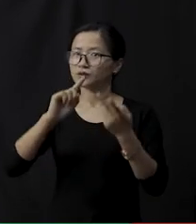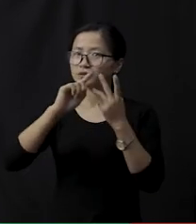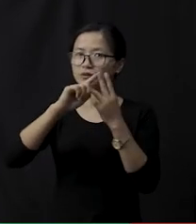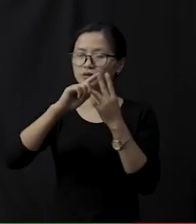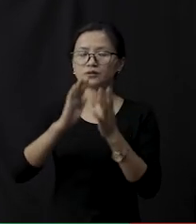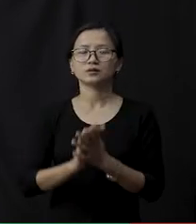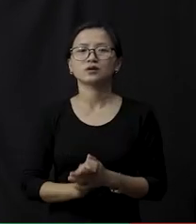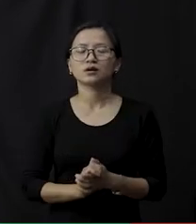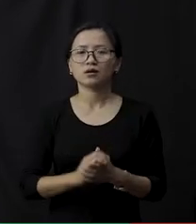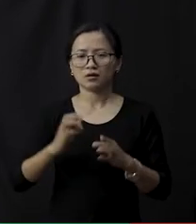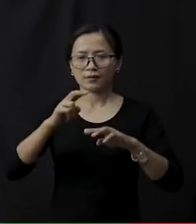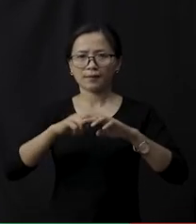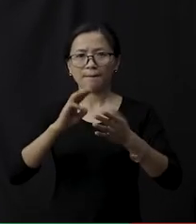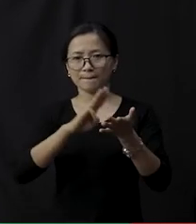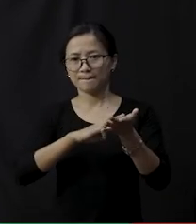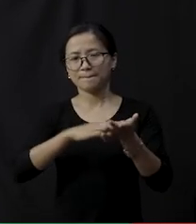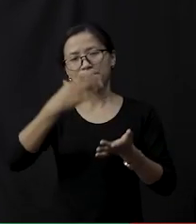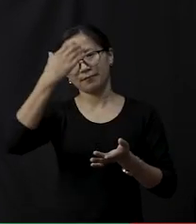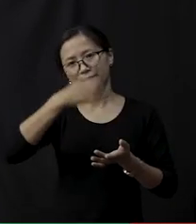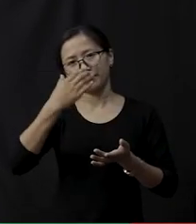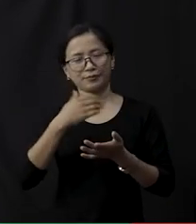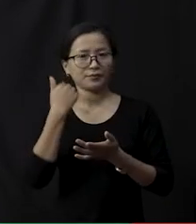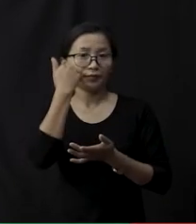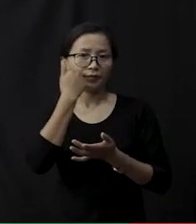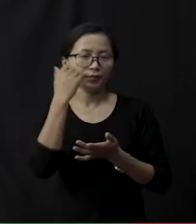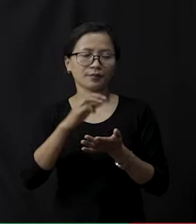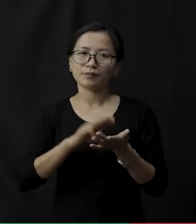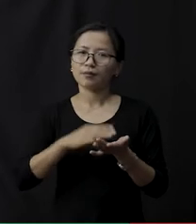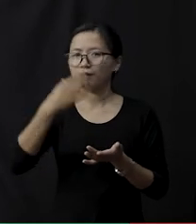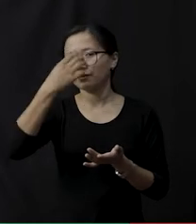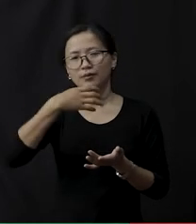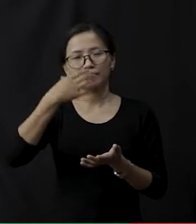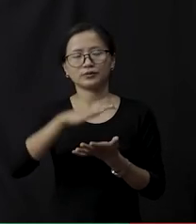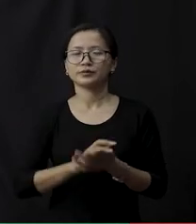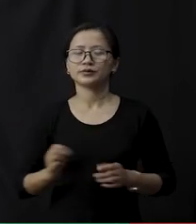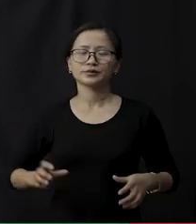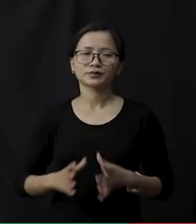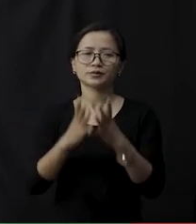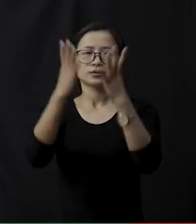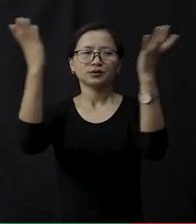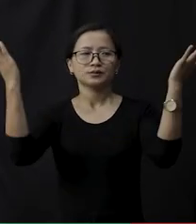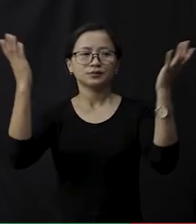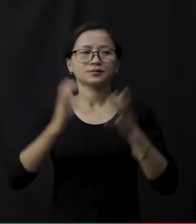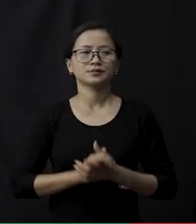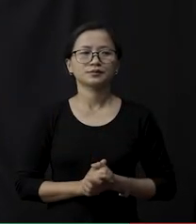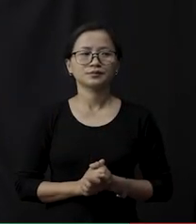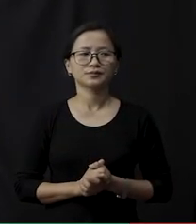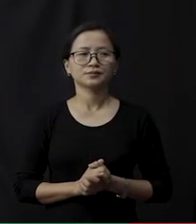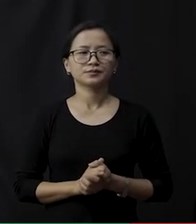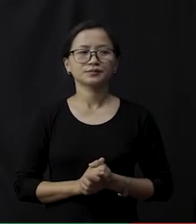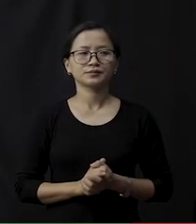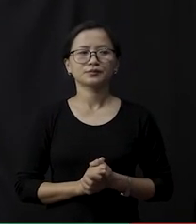mango tree. Do you all like mango, students? It is a mango tree, okay? So, students, and